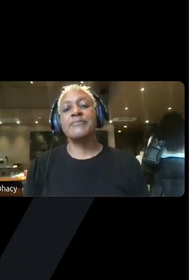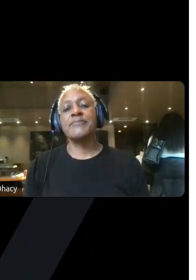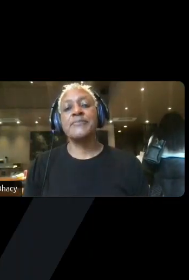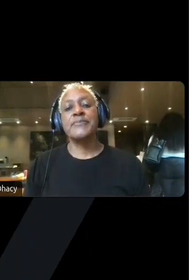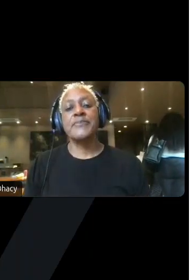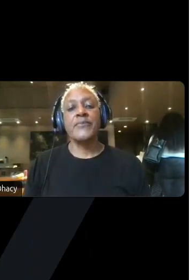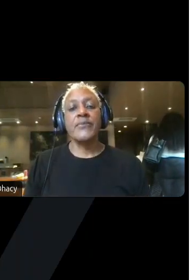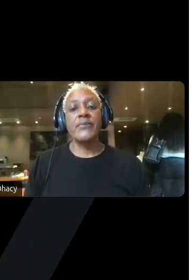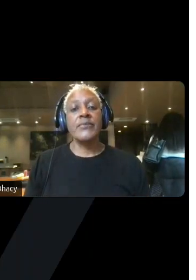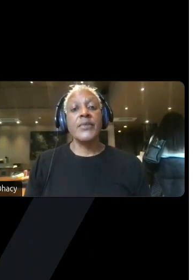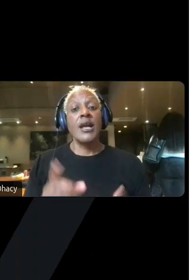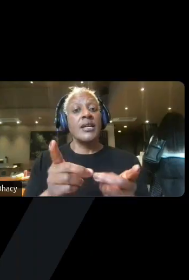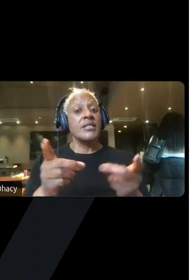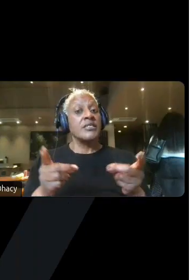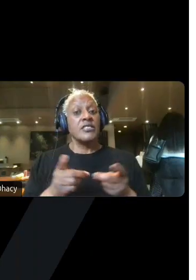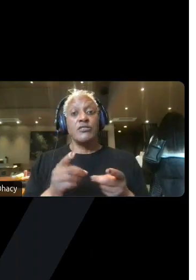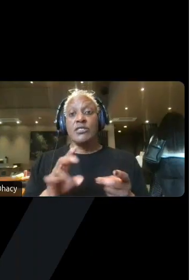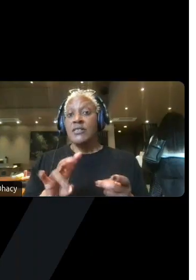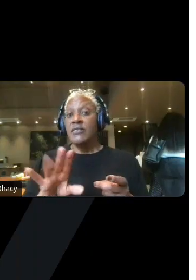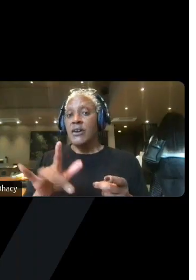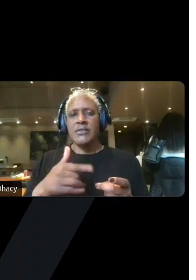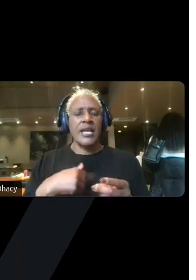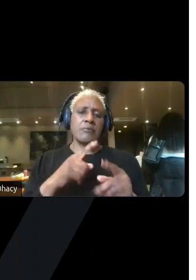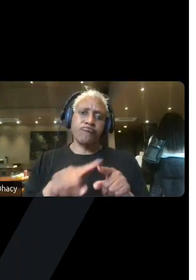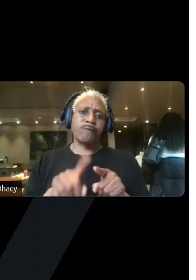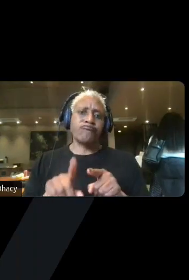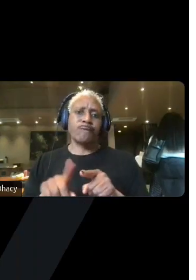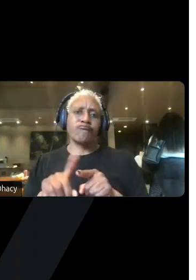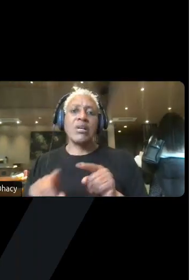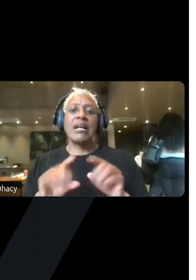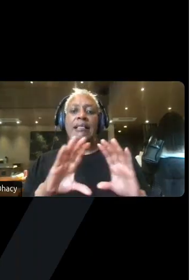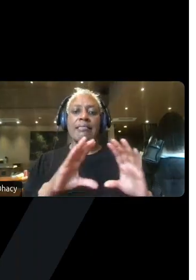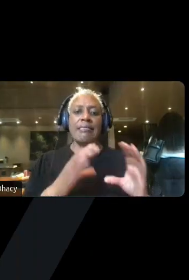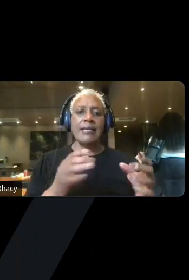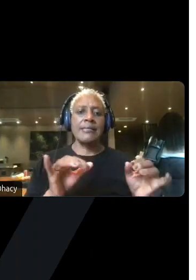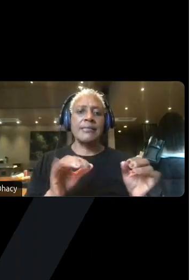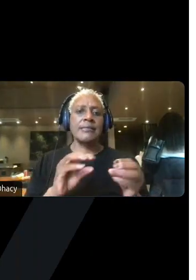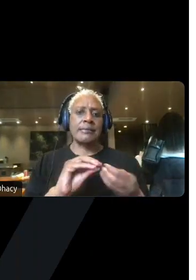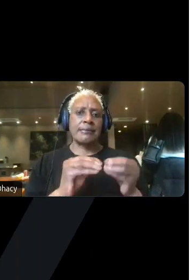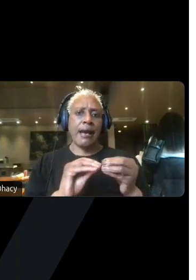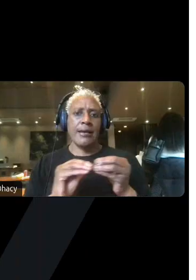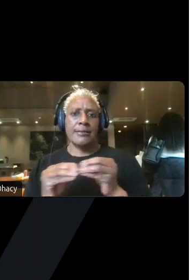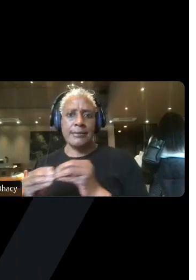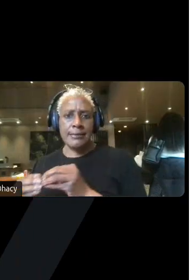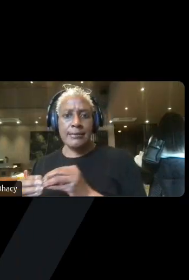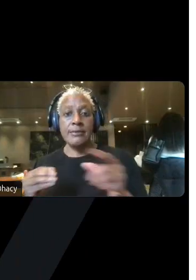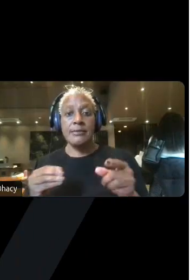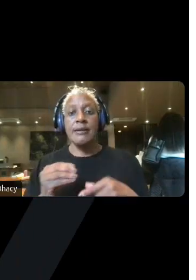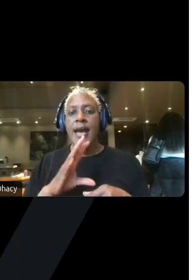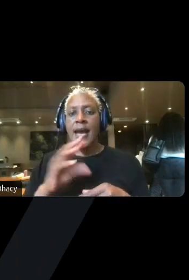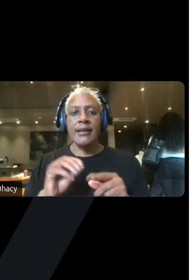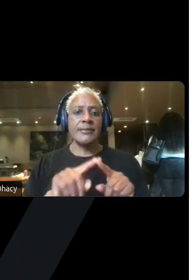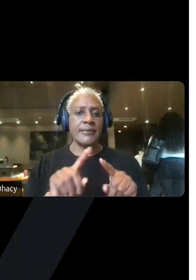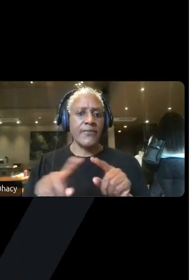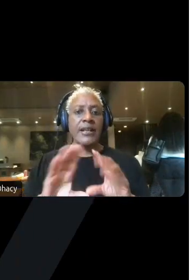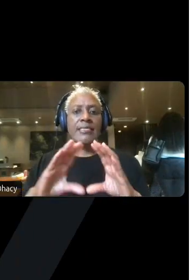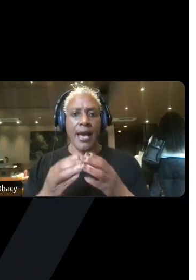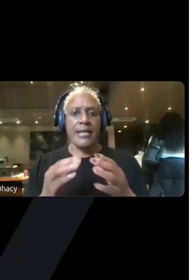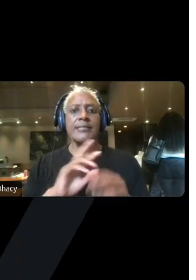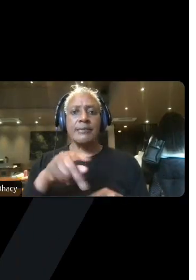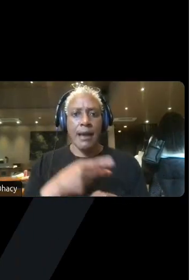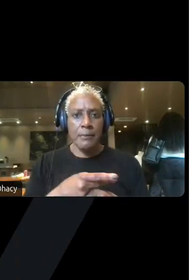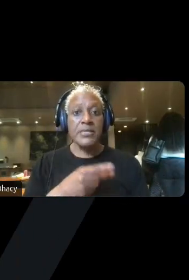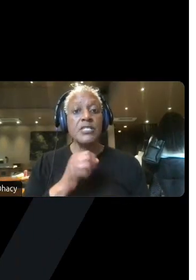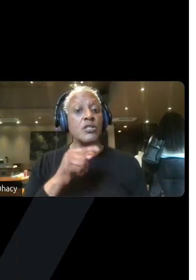All right, so District 75 has a variety of different class sizes available. You can see the class type here on the left. These are the